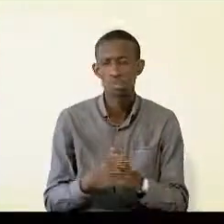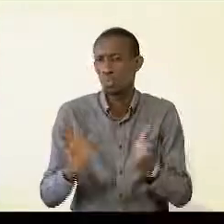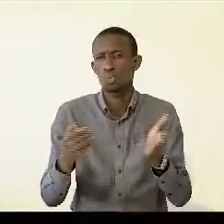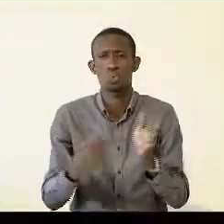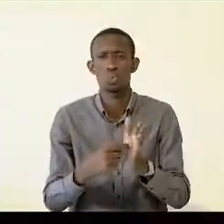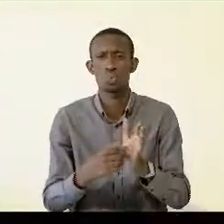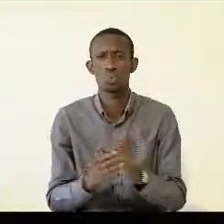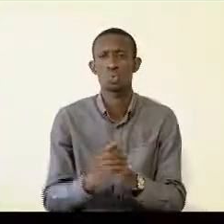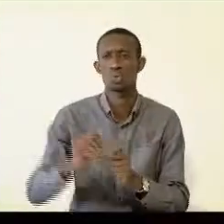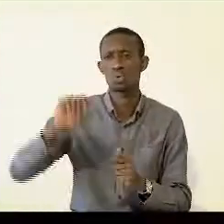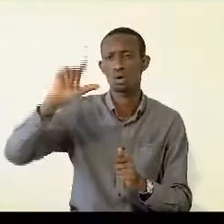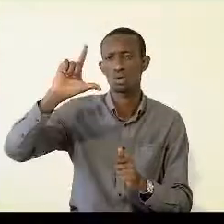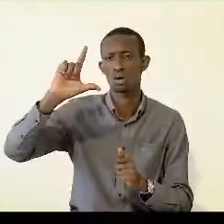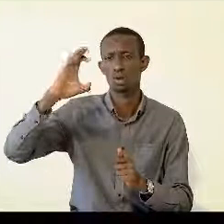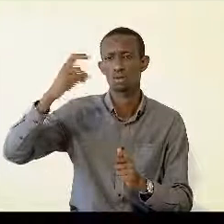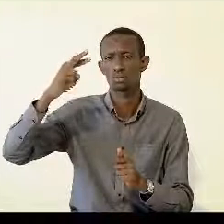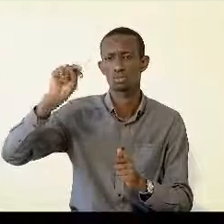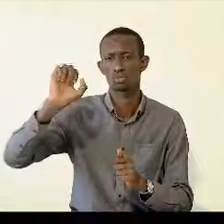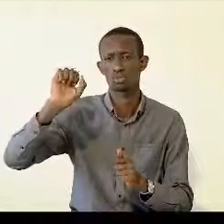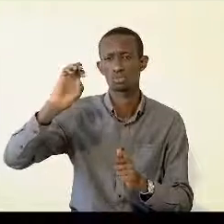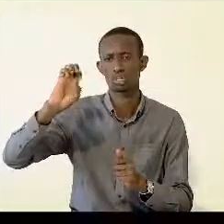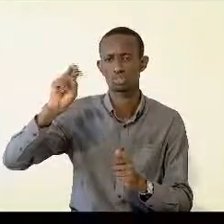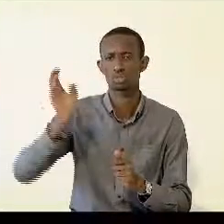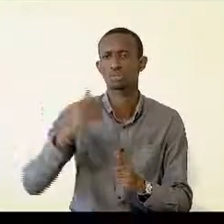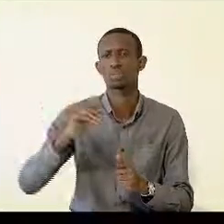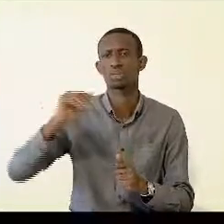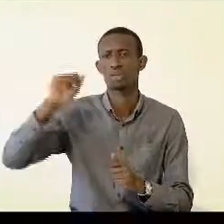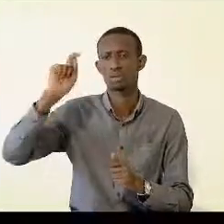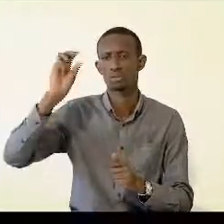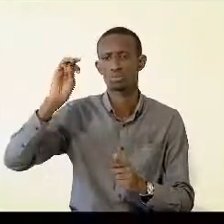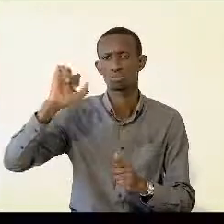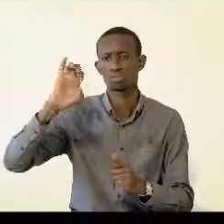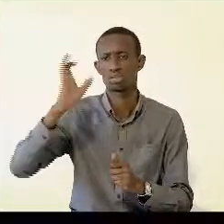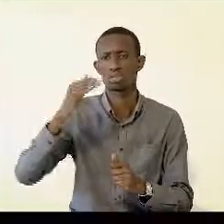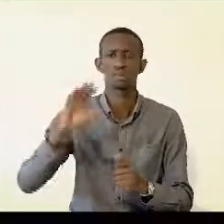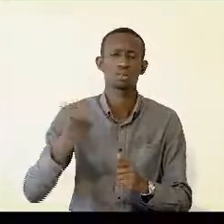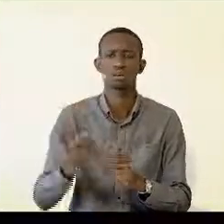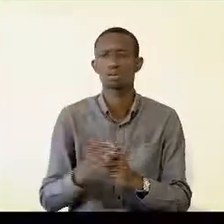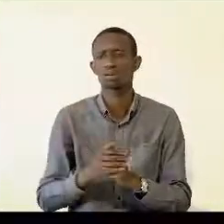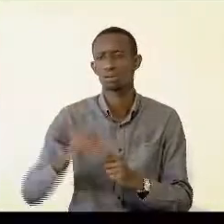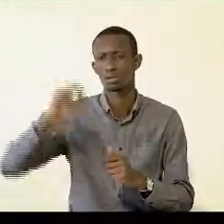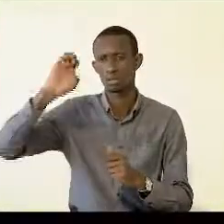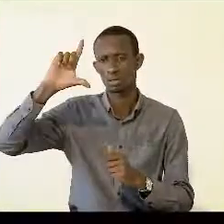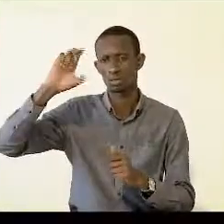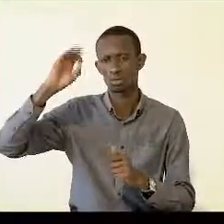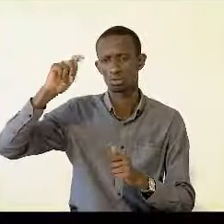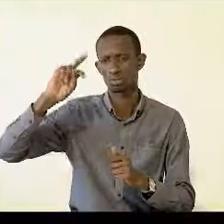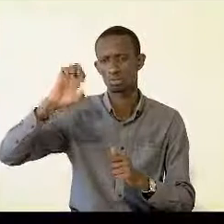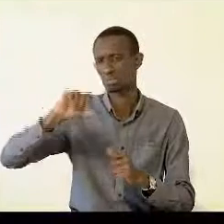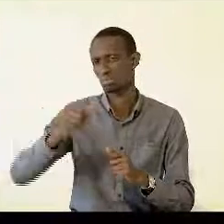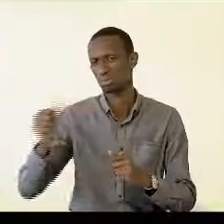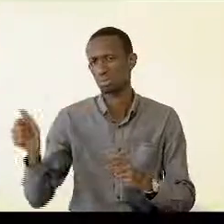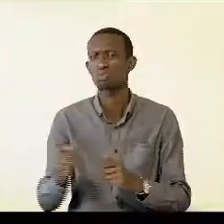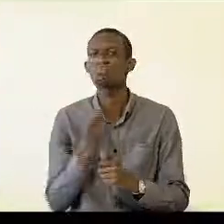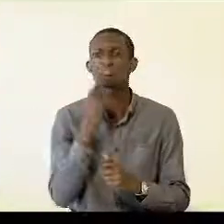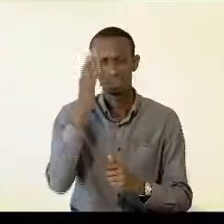the ionization energy, atomic radius, metallic character, electronegativity, and so on. So you should be able